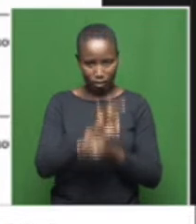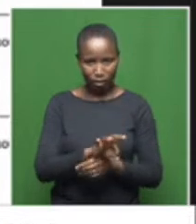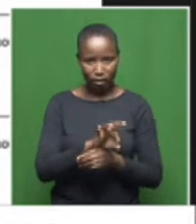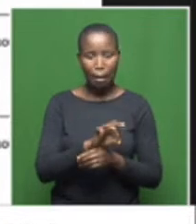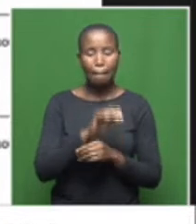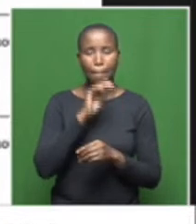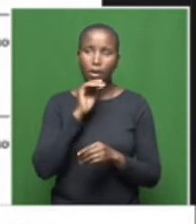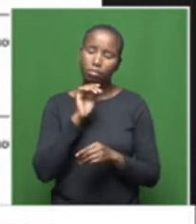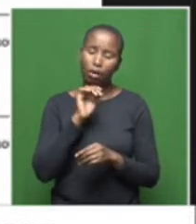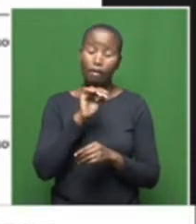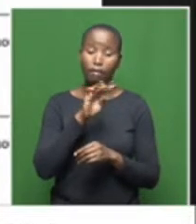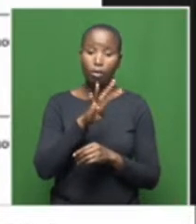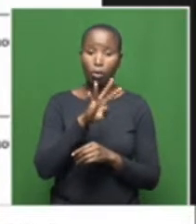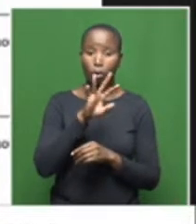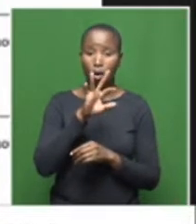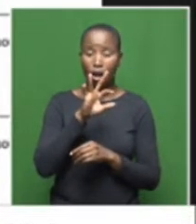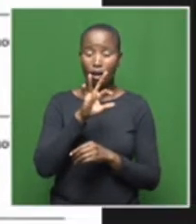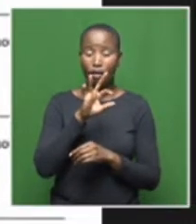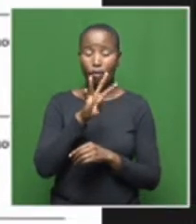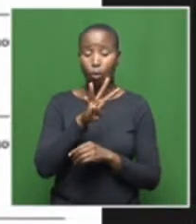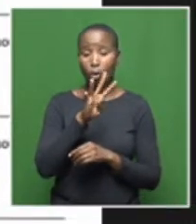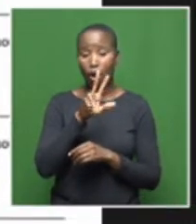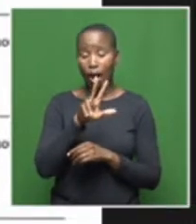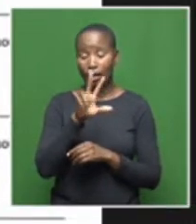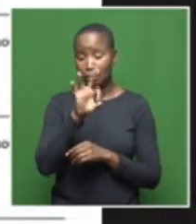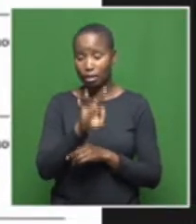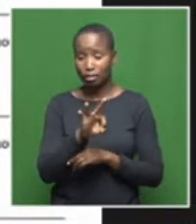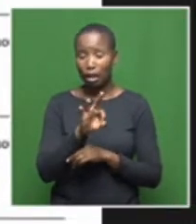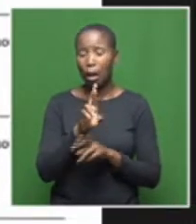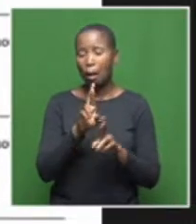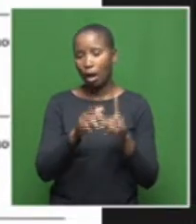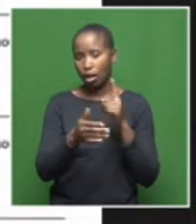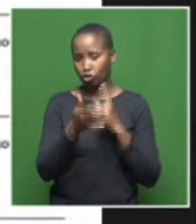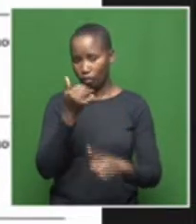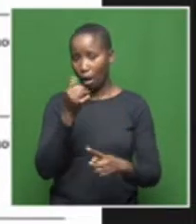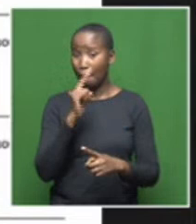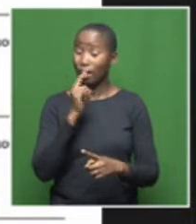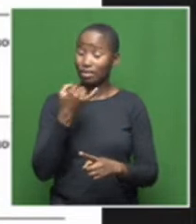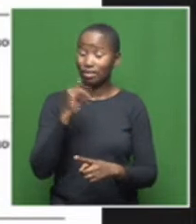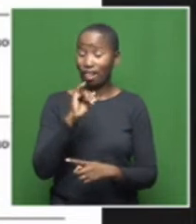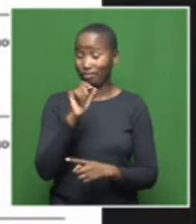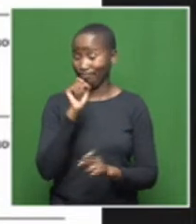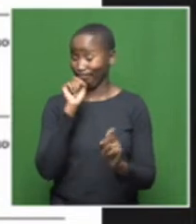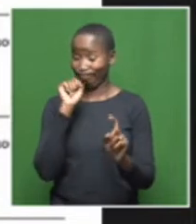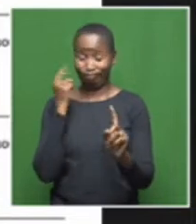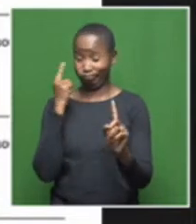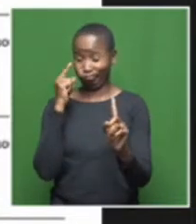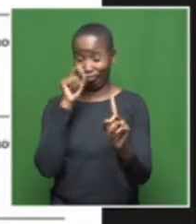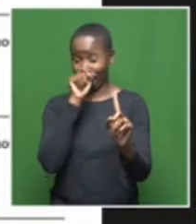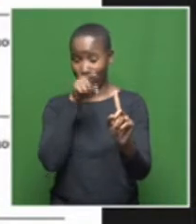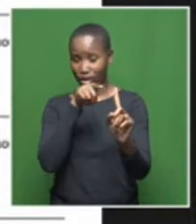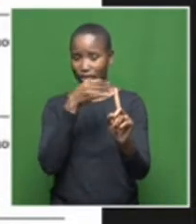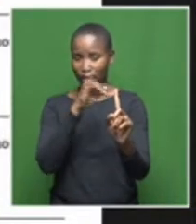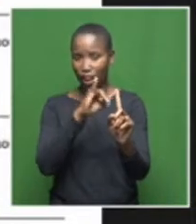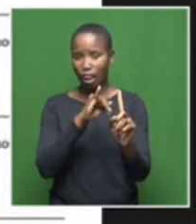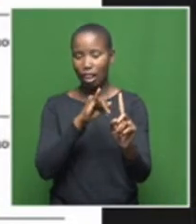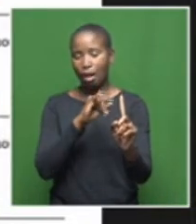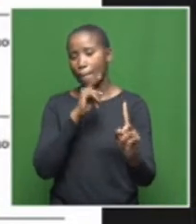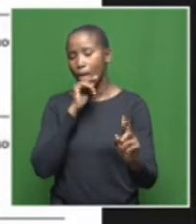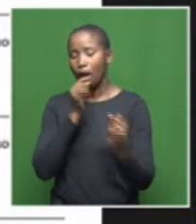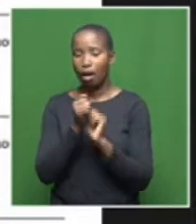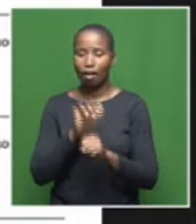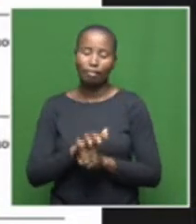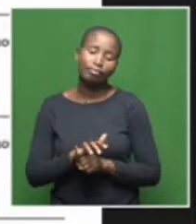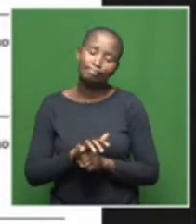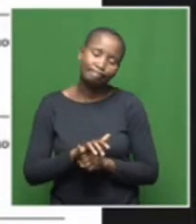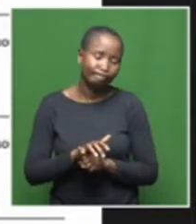48% in the next few days, which is nevertheless still a very far cry from the 70% coverage which we